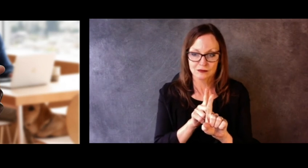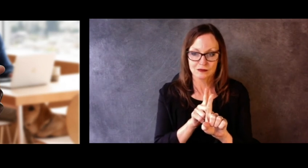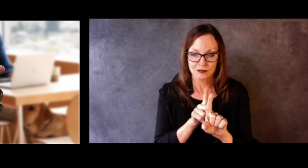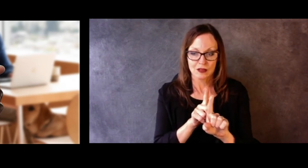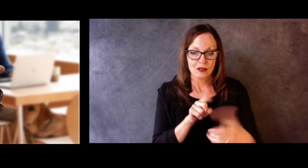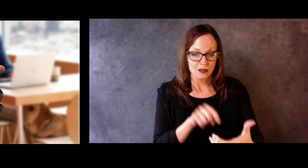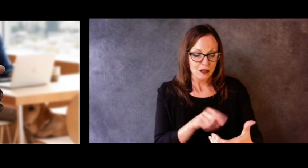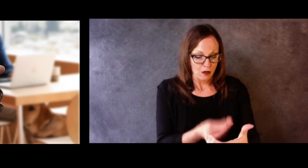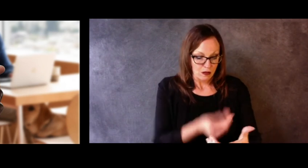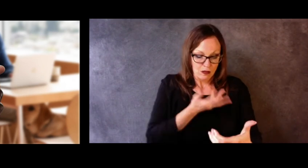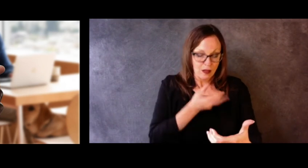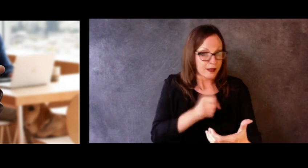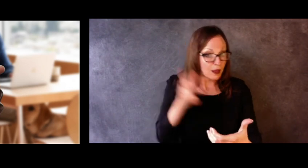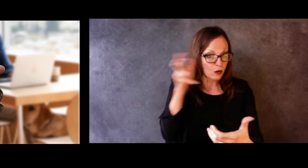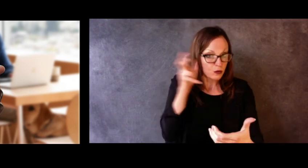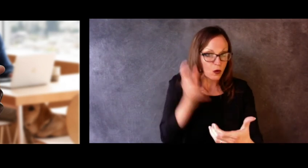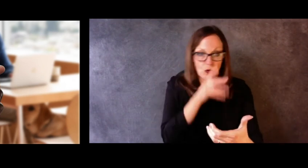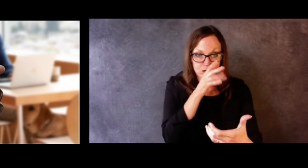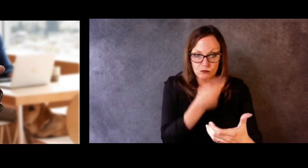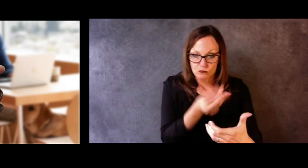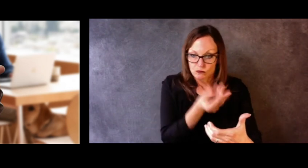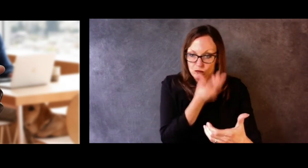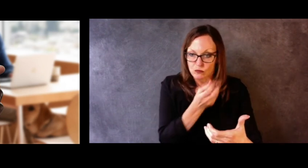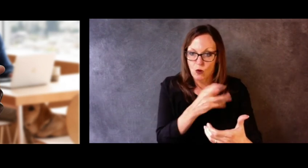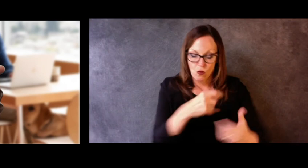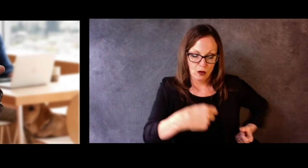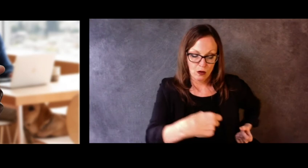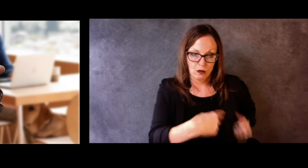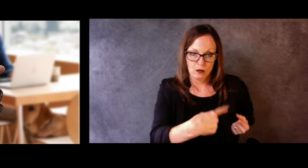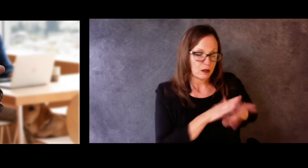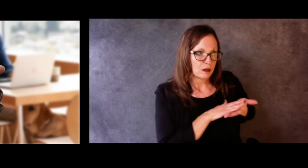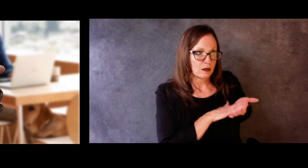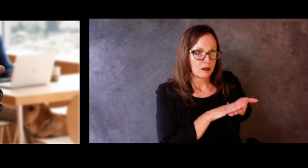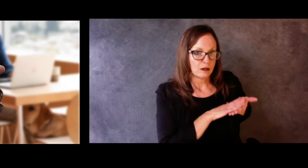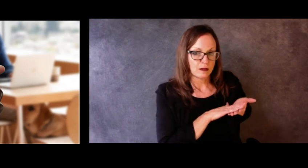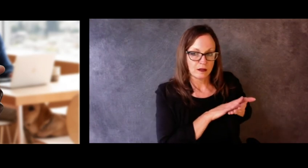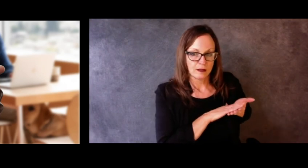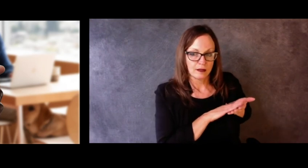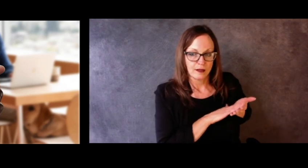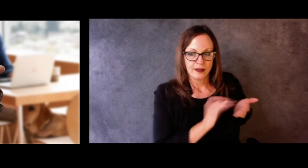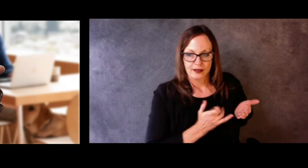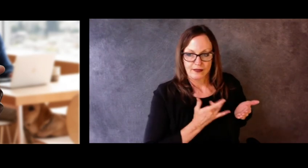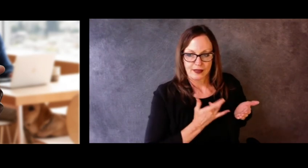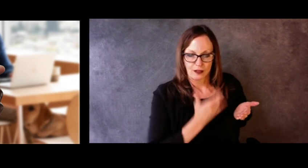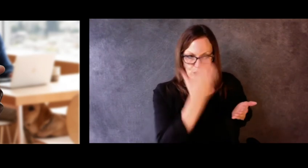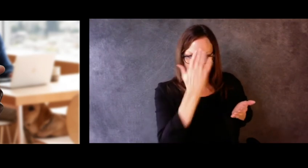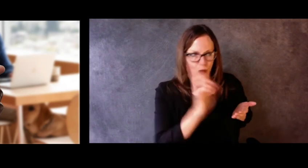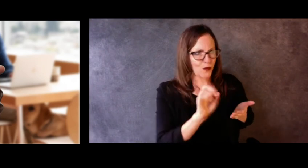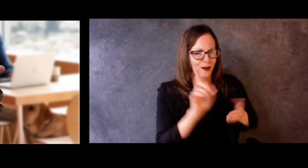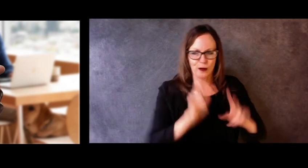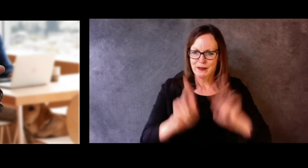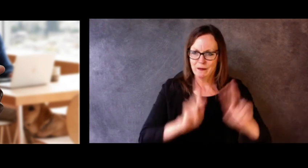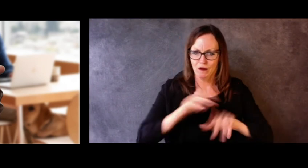threshold distance, haptic feedback, and a visual readout on the screen. It's a valuable tool to support health and safety,